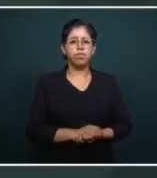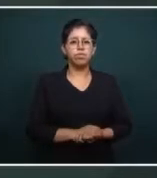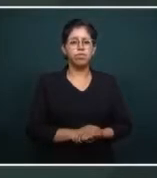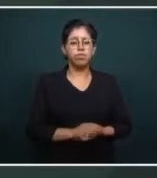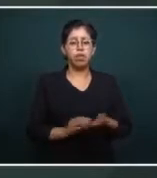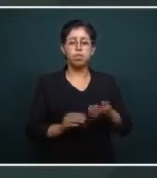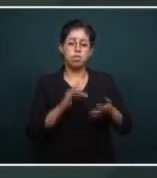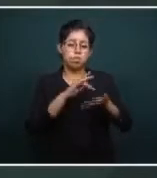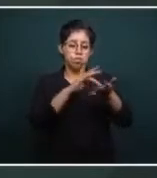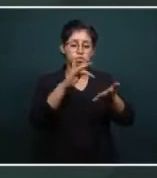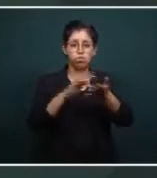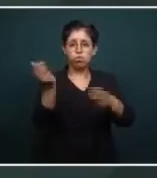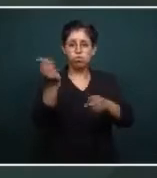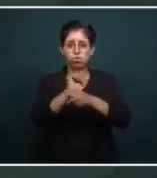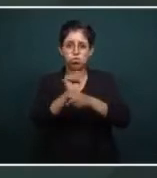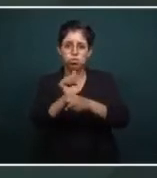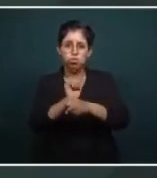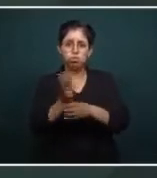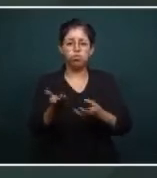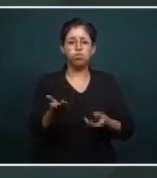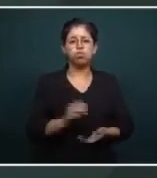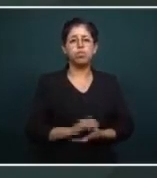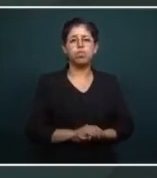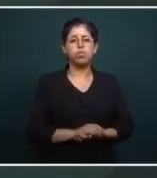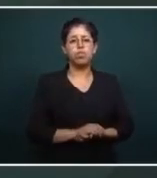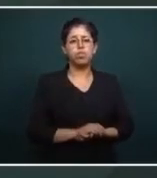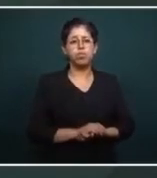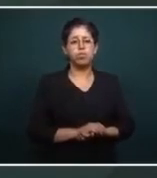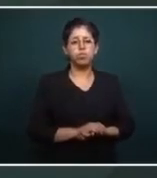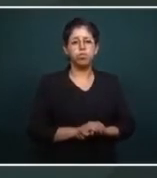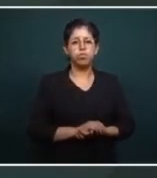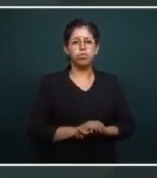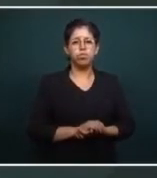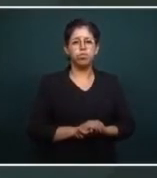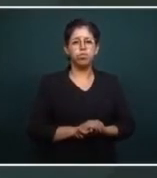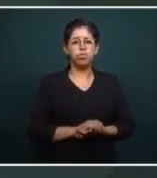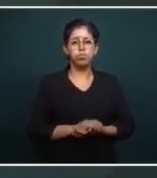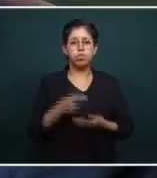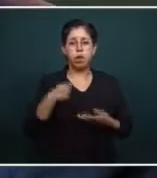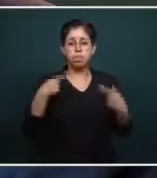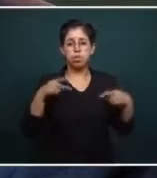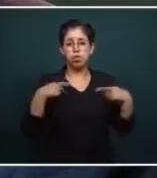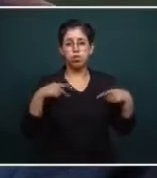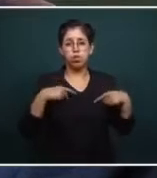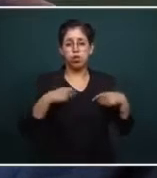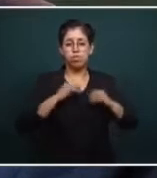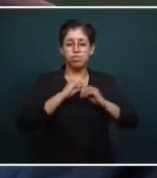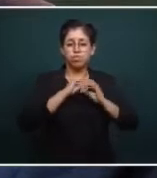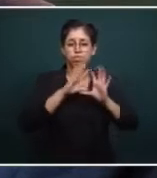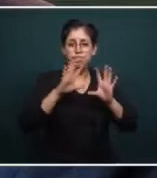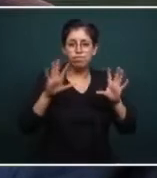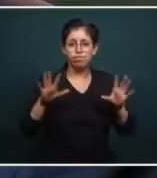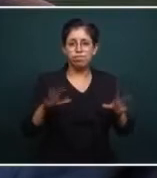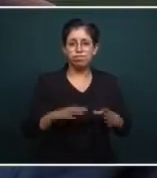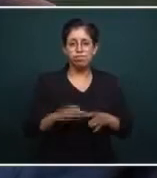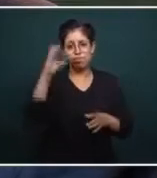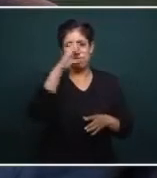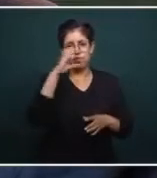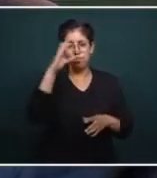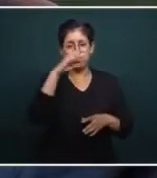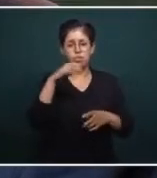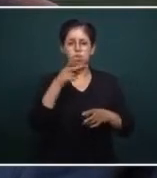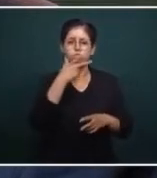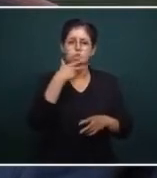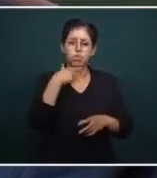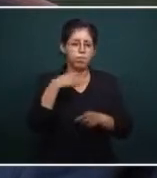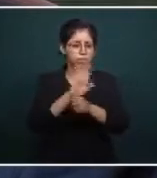actores, for actors, a promotores promoters, culturales, a cultural, cineastas. and Vamos a